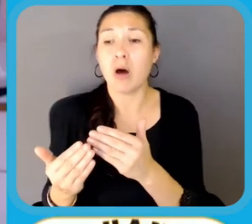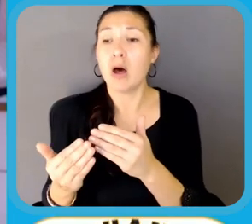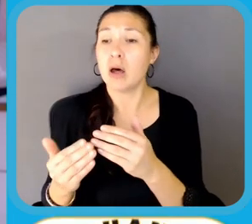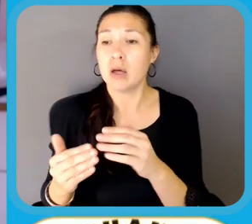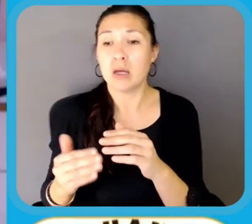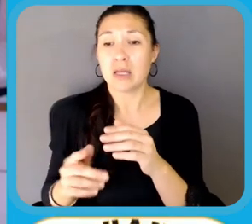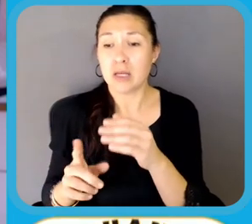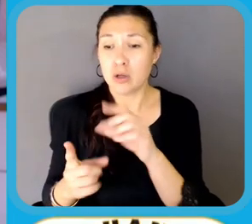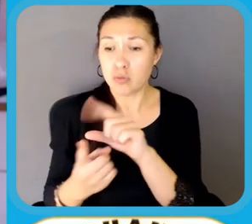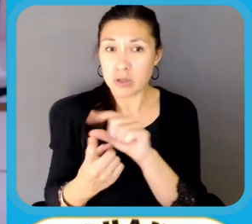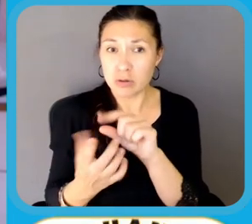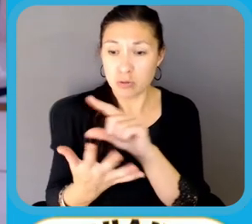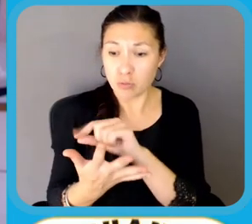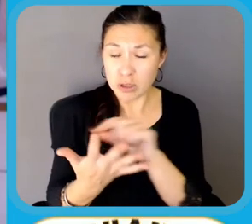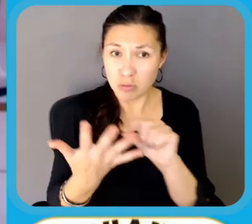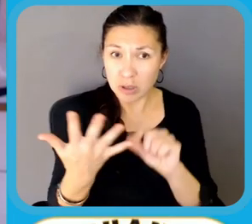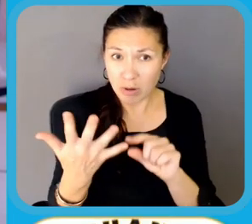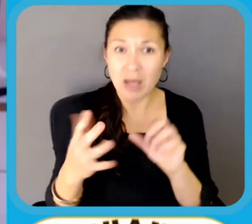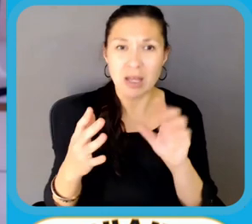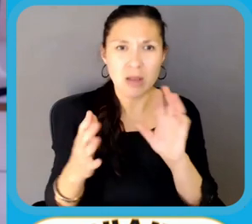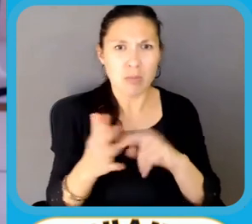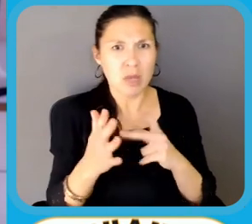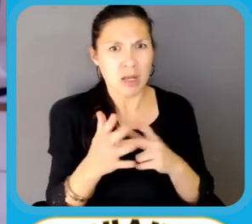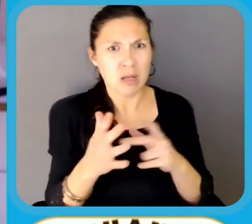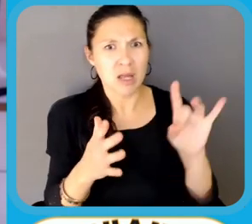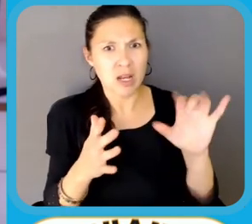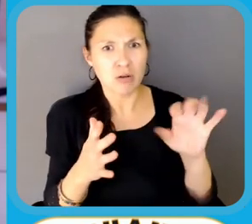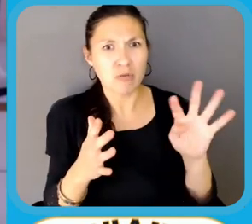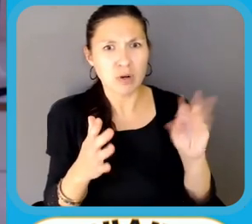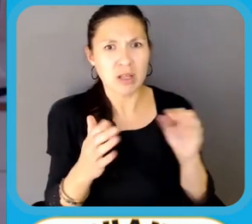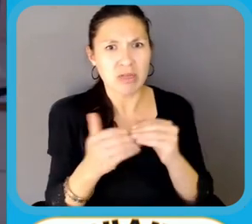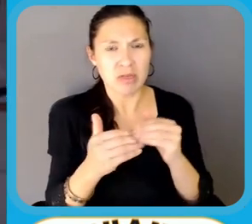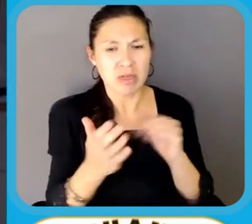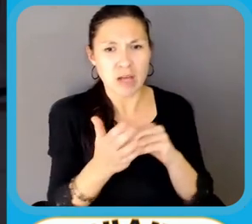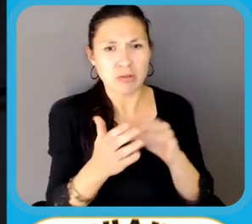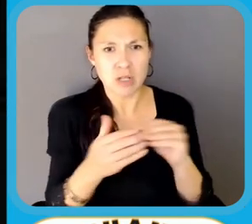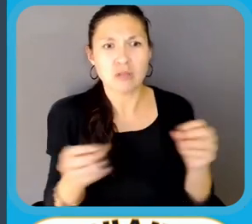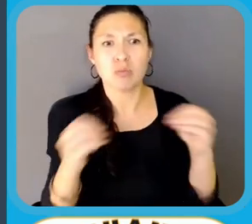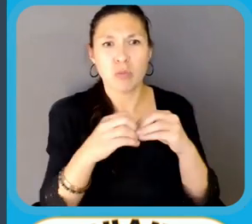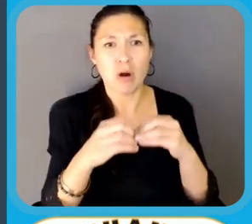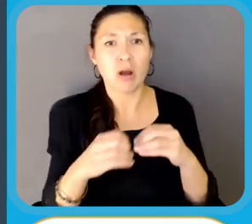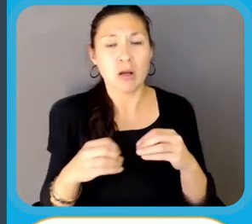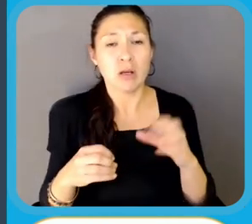need corporations to fund our party. We are the party. We can make the difference.